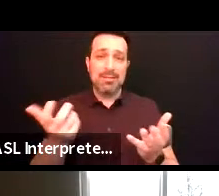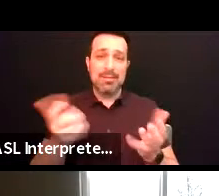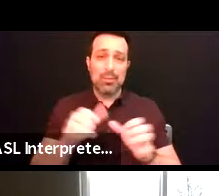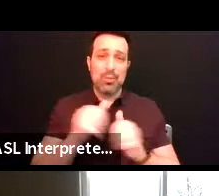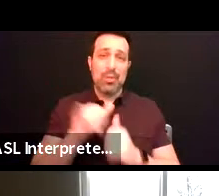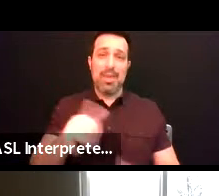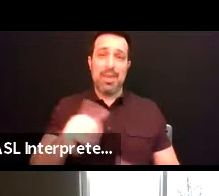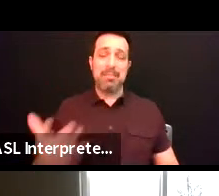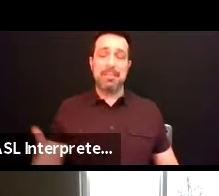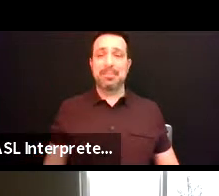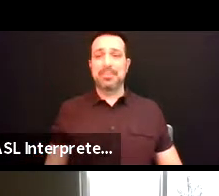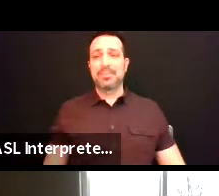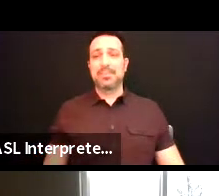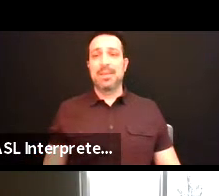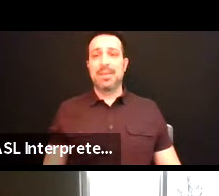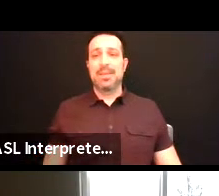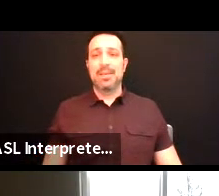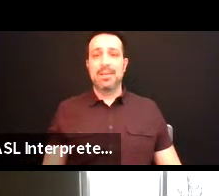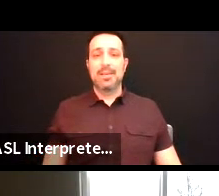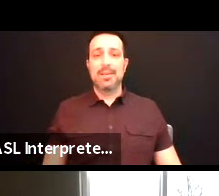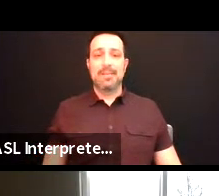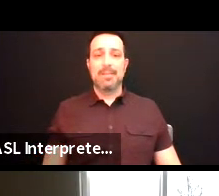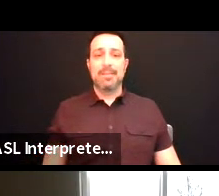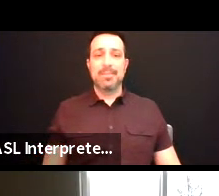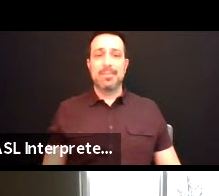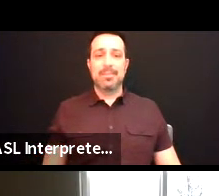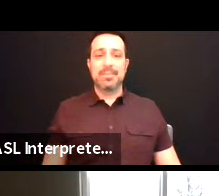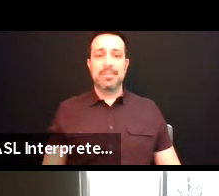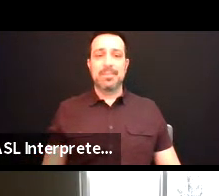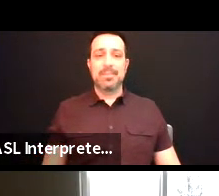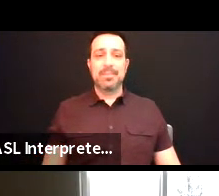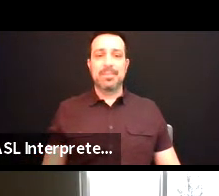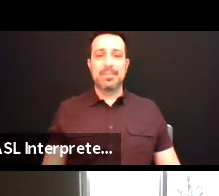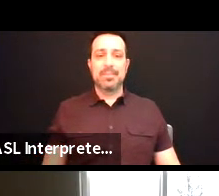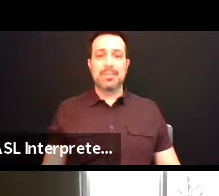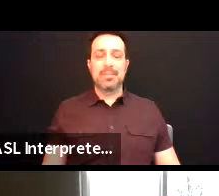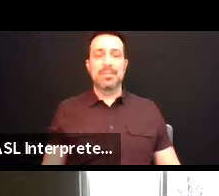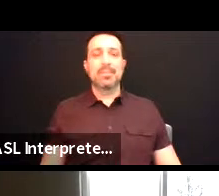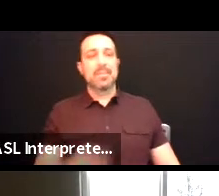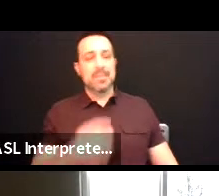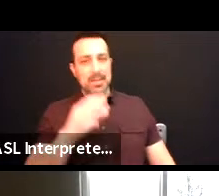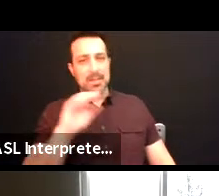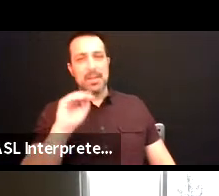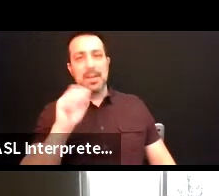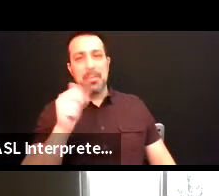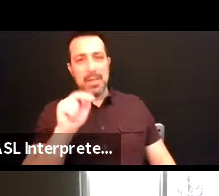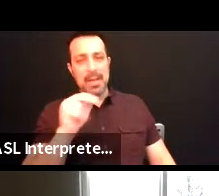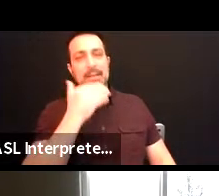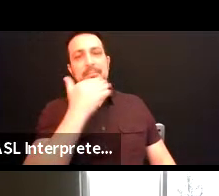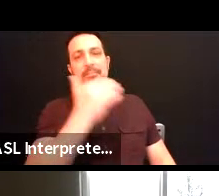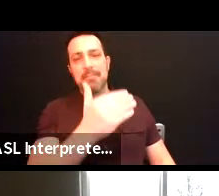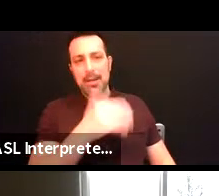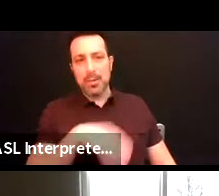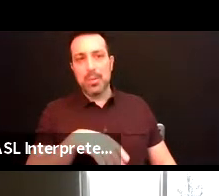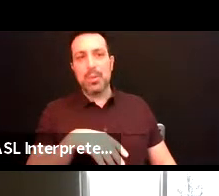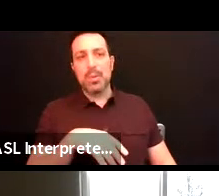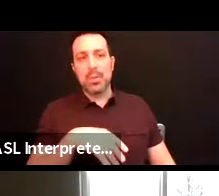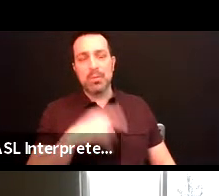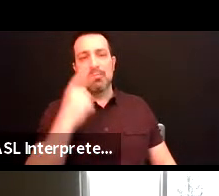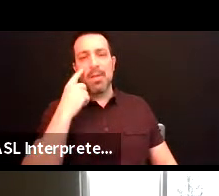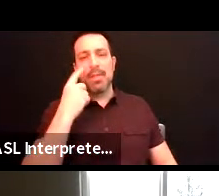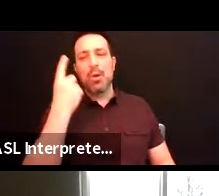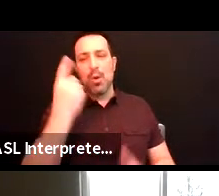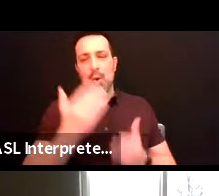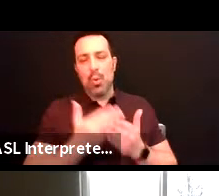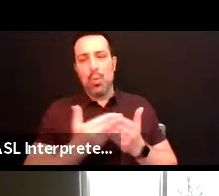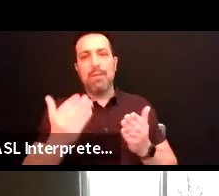that, but those are my 2 cents. Yeah. Thank you for that. I think, one of the things that